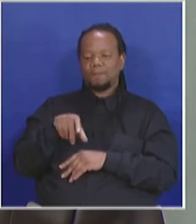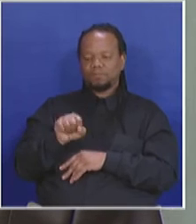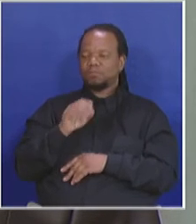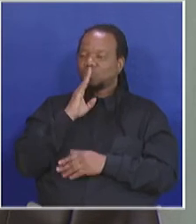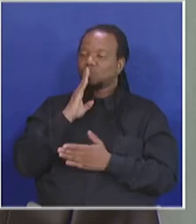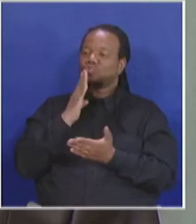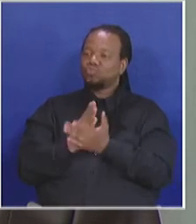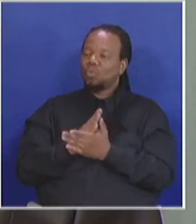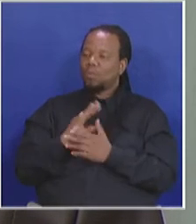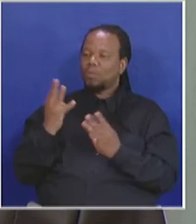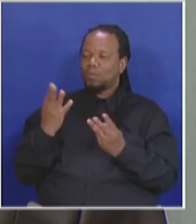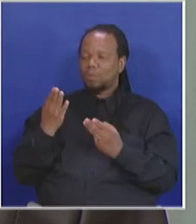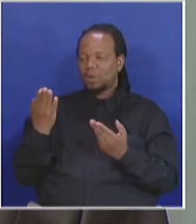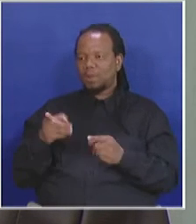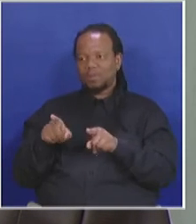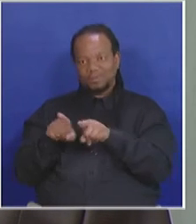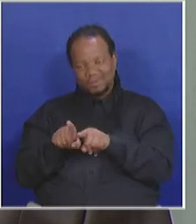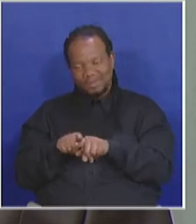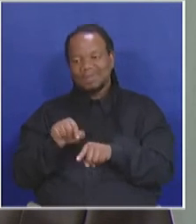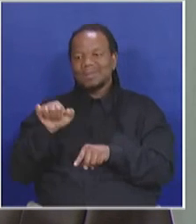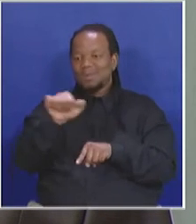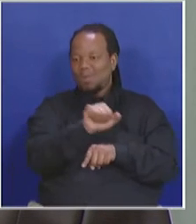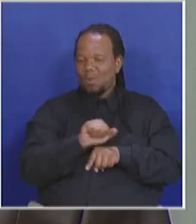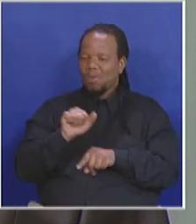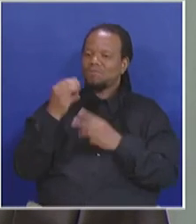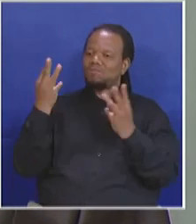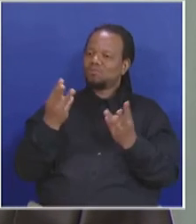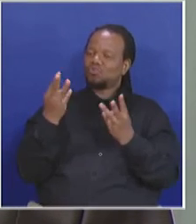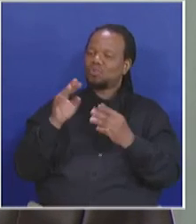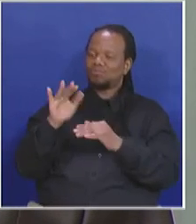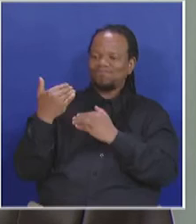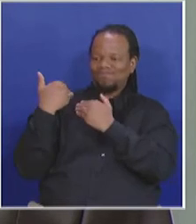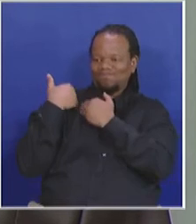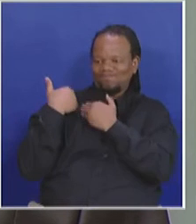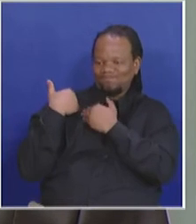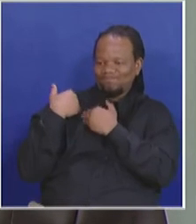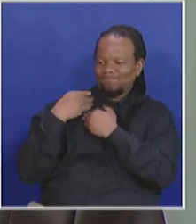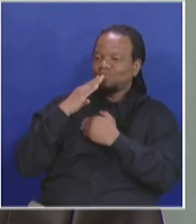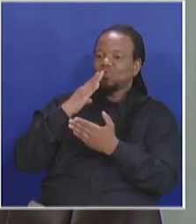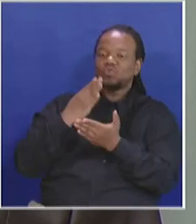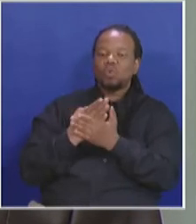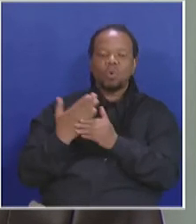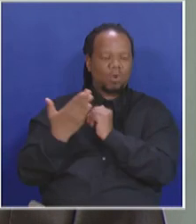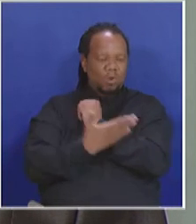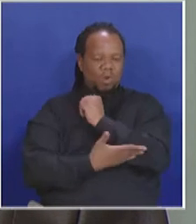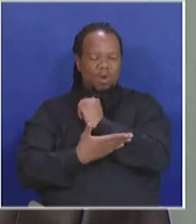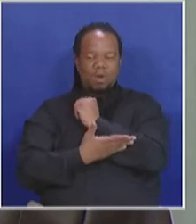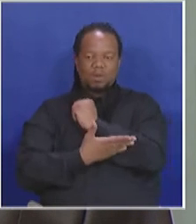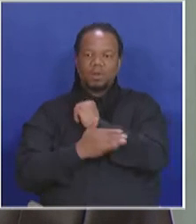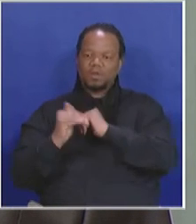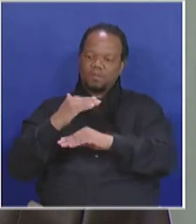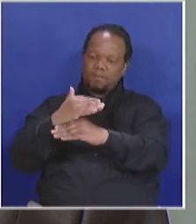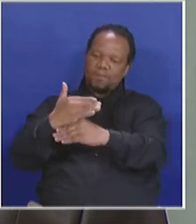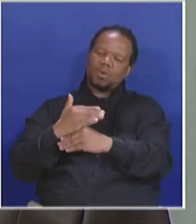each other that it is the responsibility of all citizens to ensure that our country is safe and protected. I